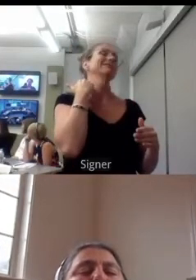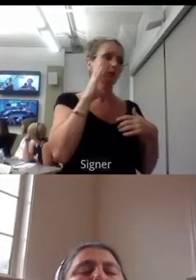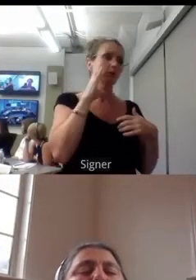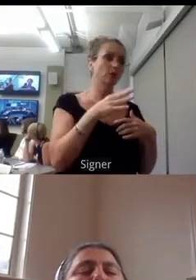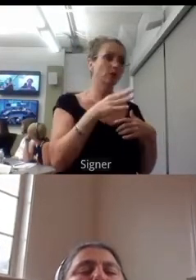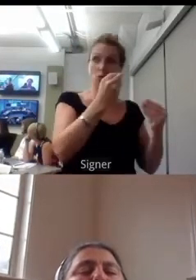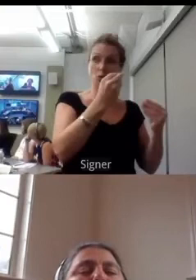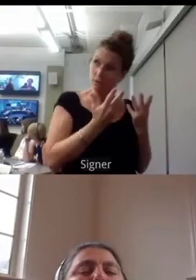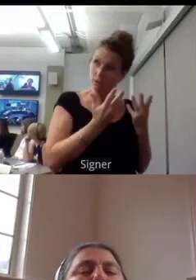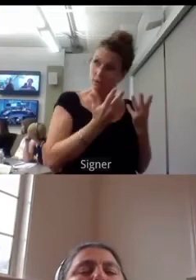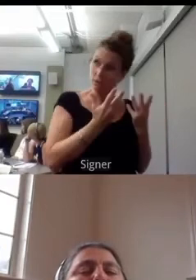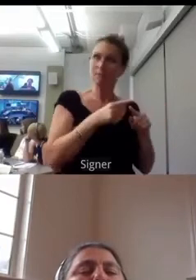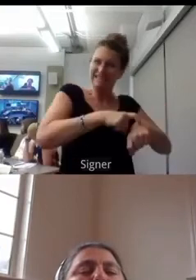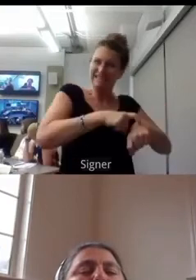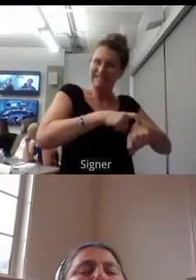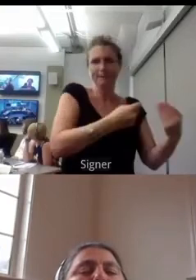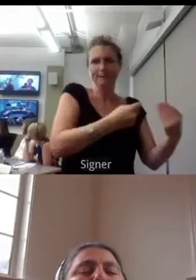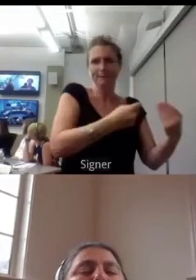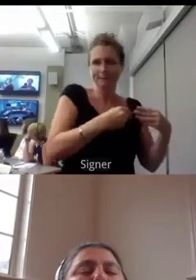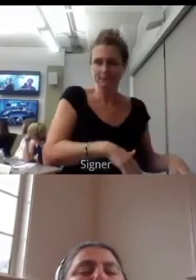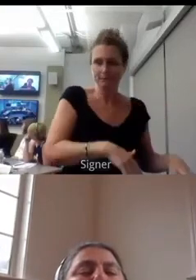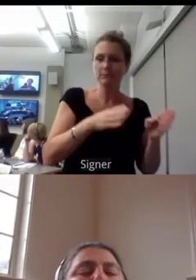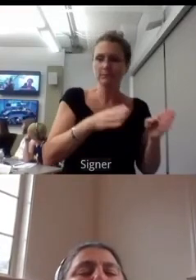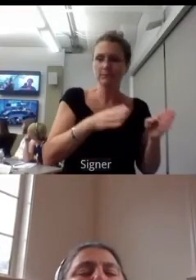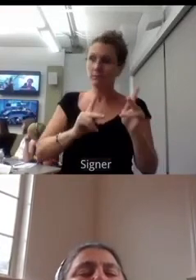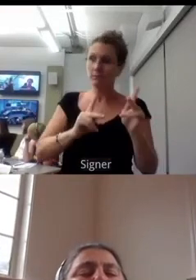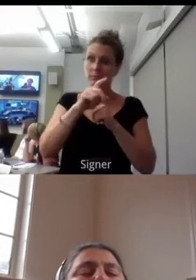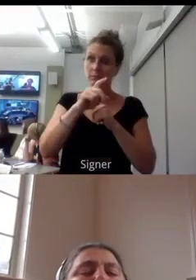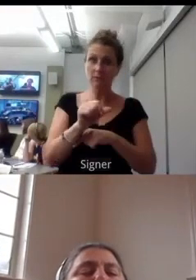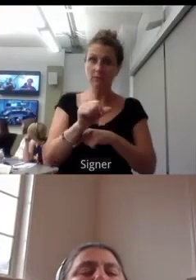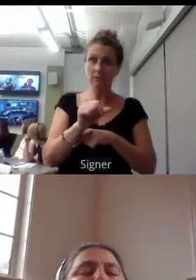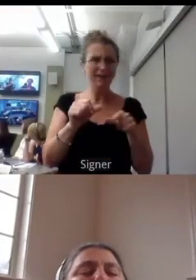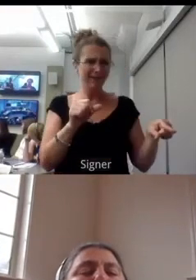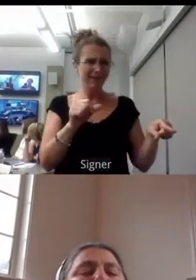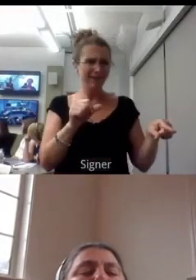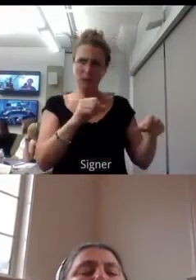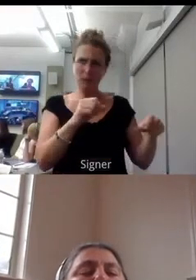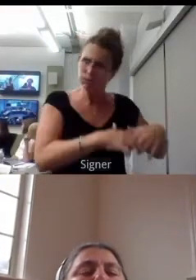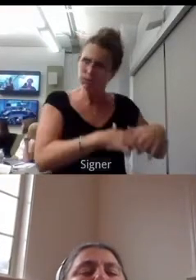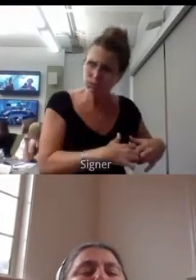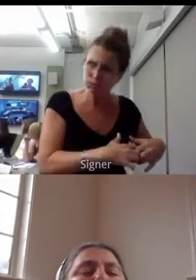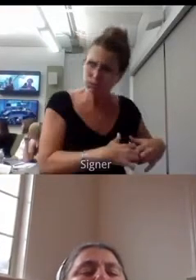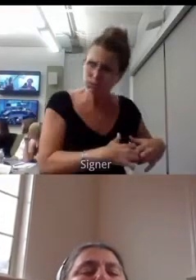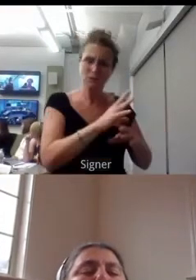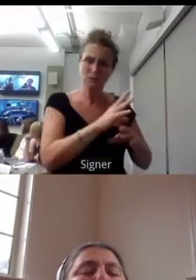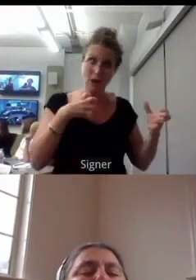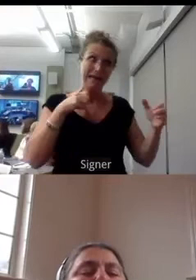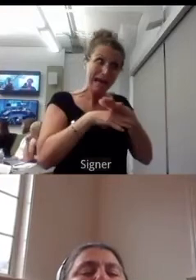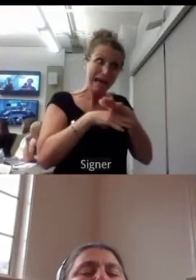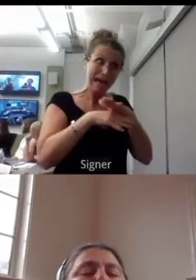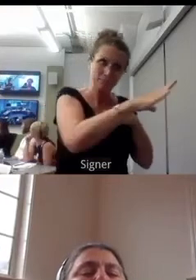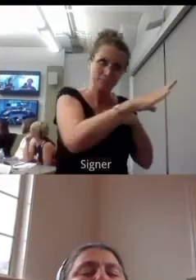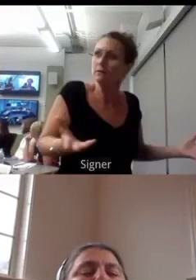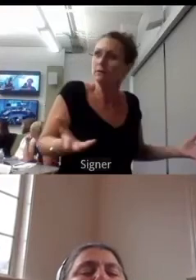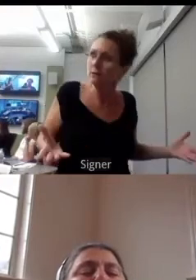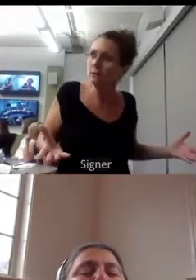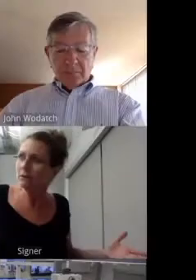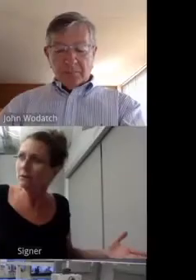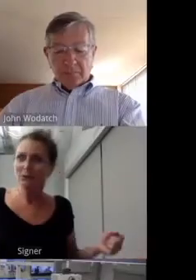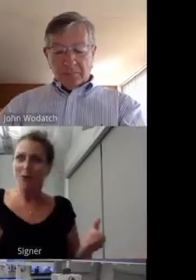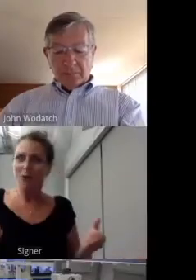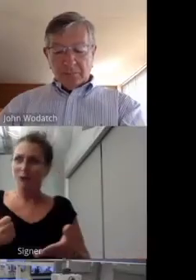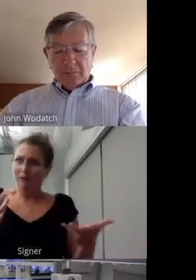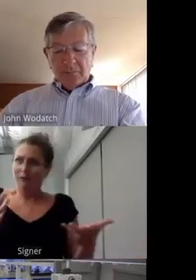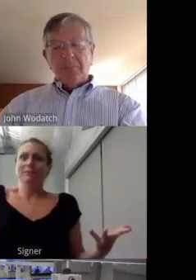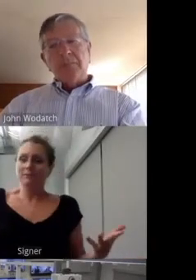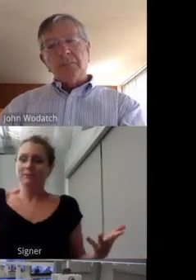saying, we don't want to close down business, we want to access business. And then, of course, the government officials were there as